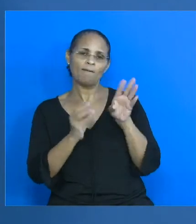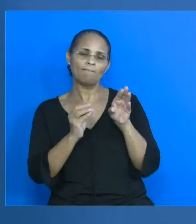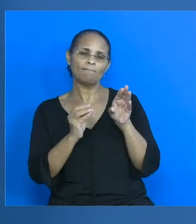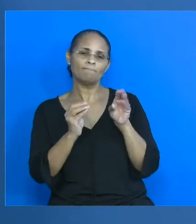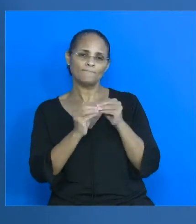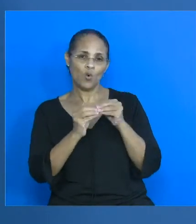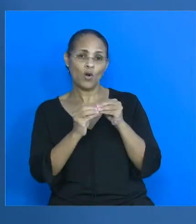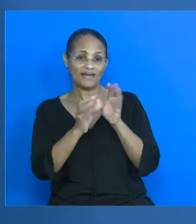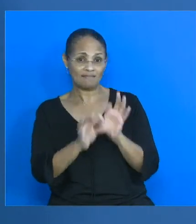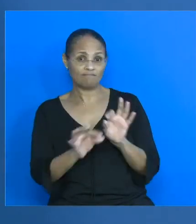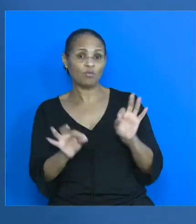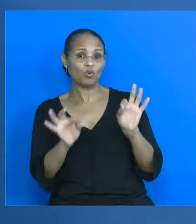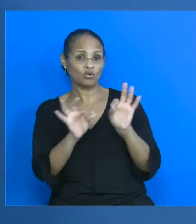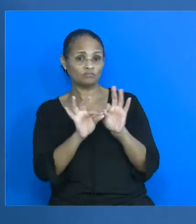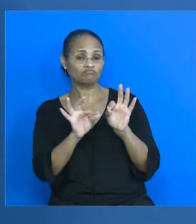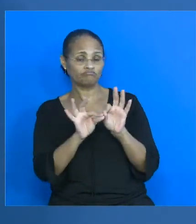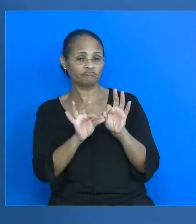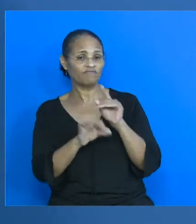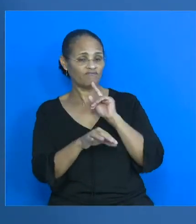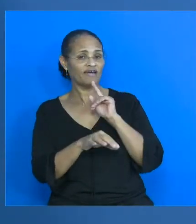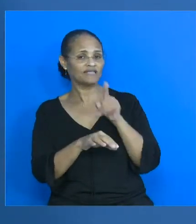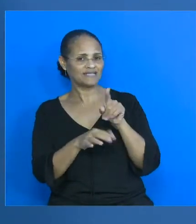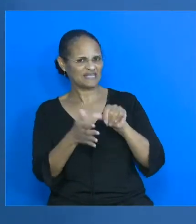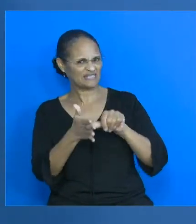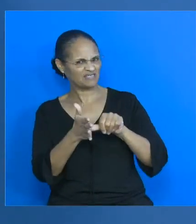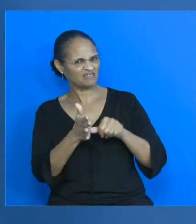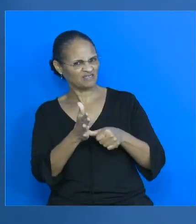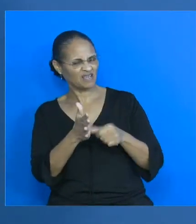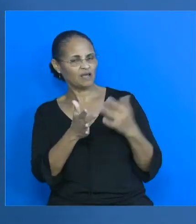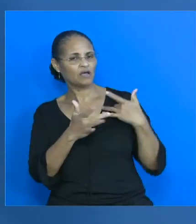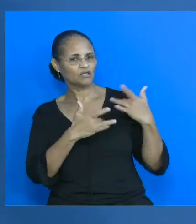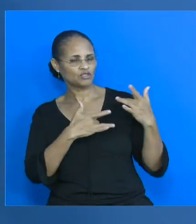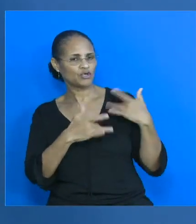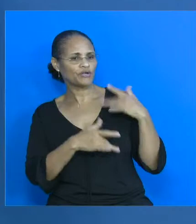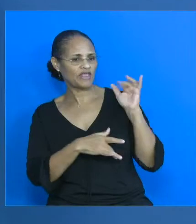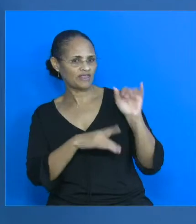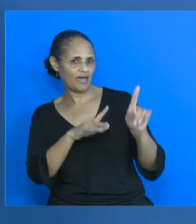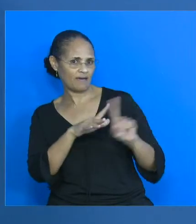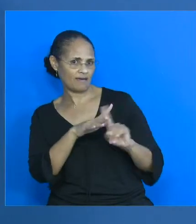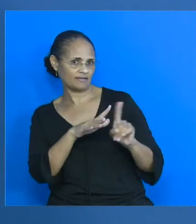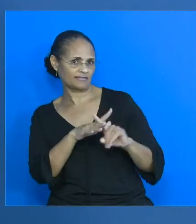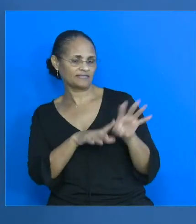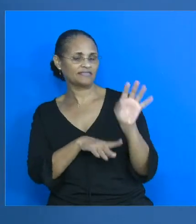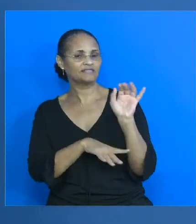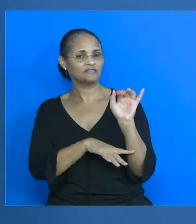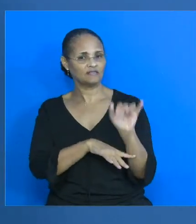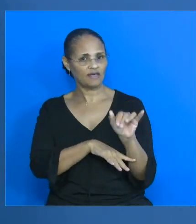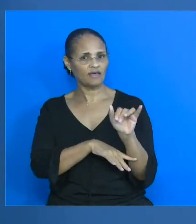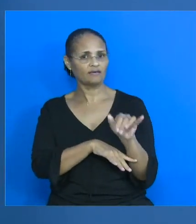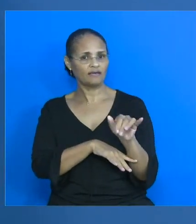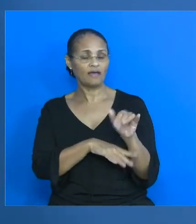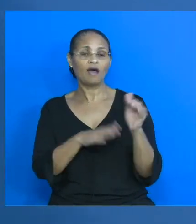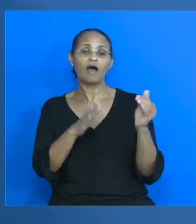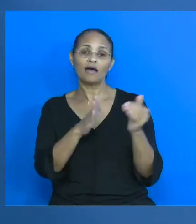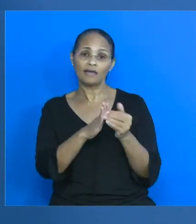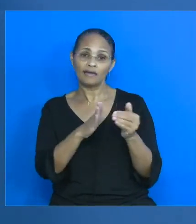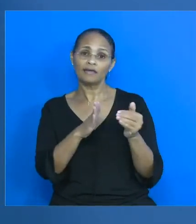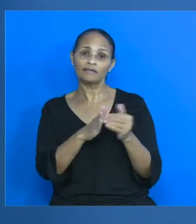important factor that needs to be emphasized concerning that case, Fiona, is the fact that,